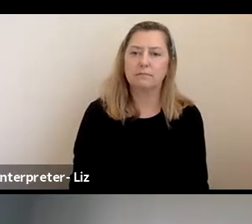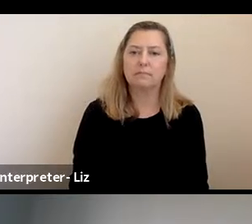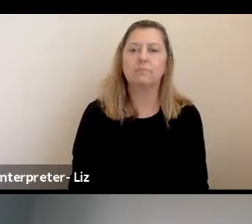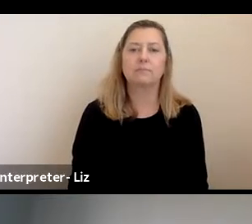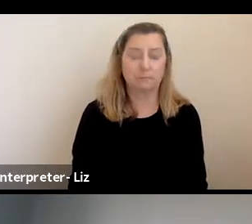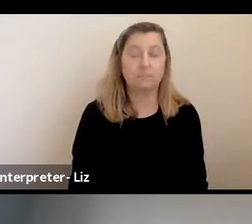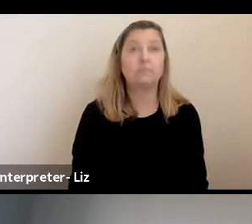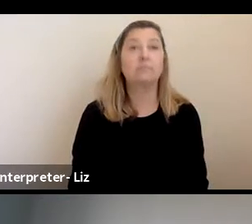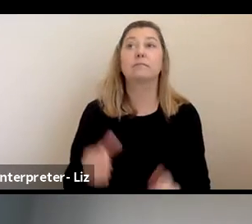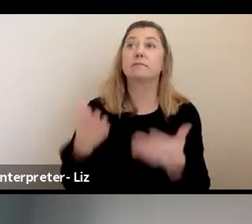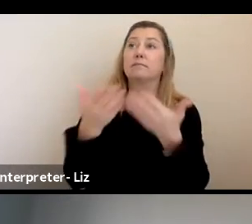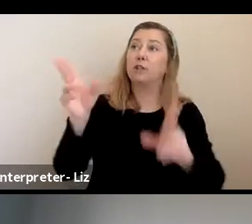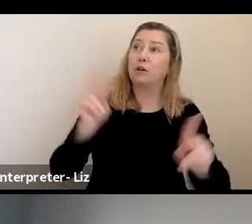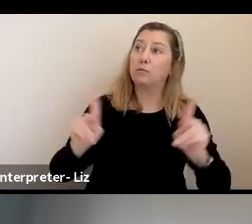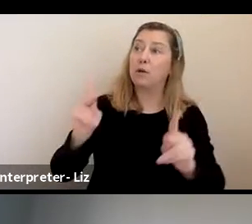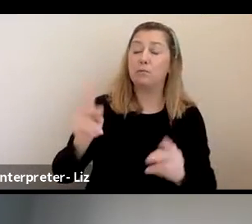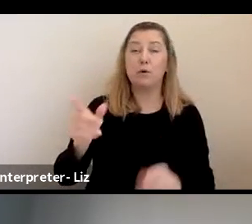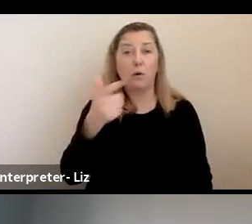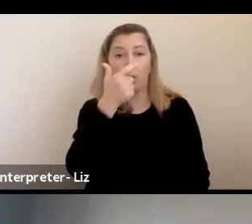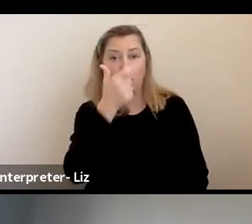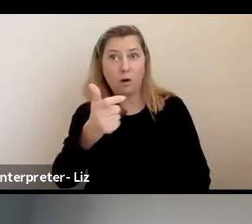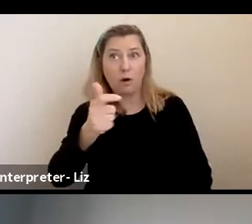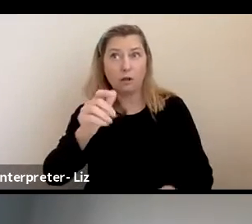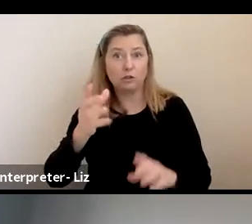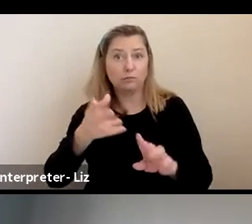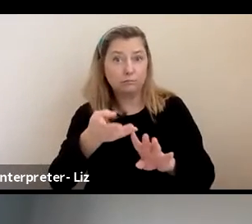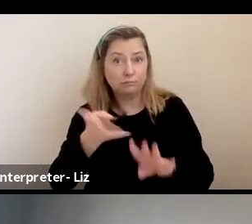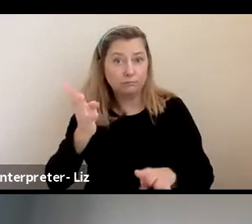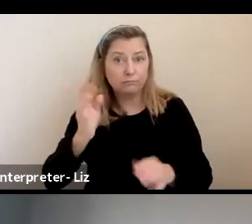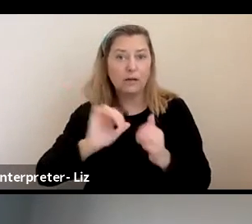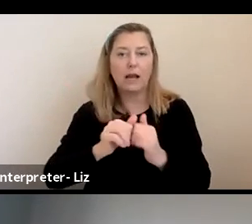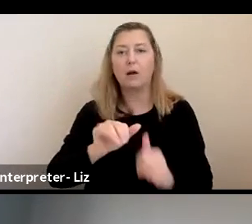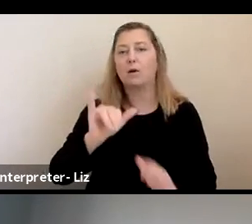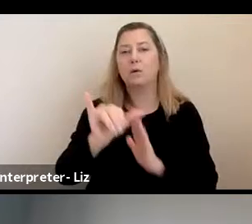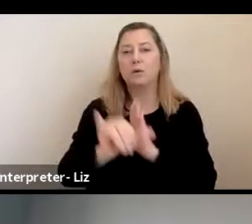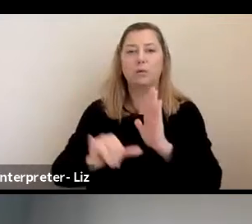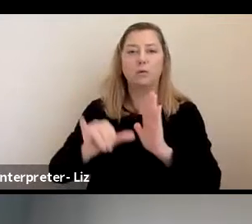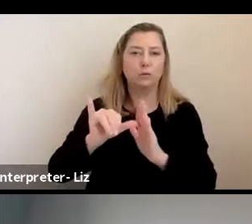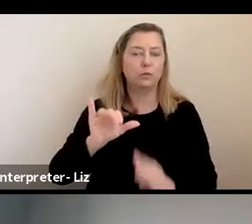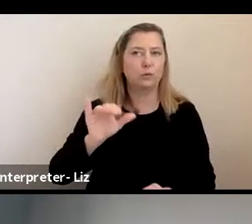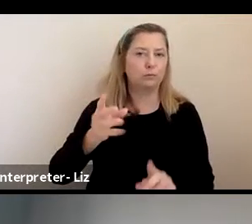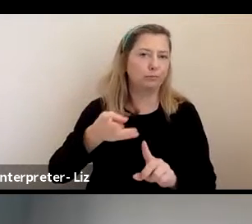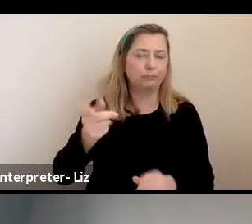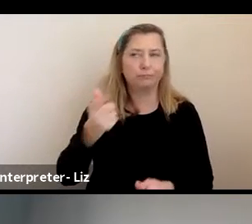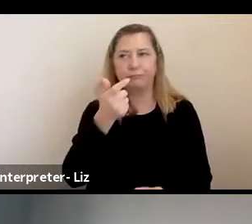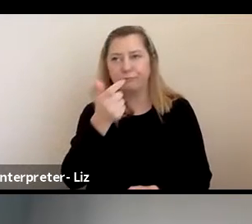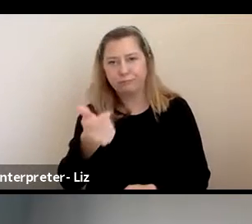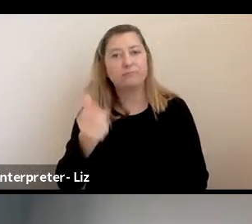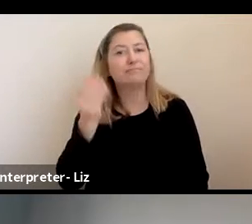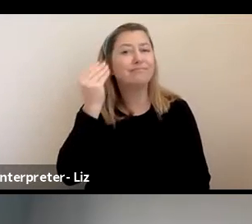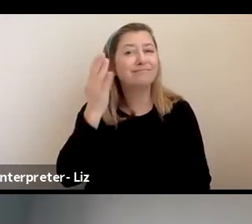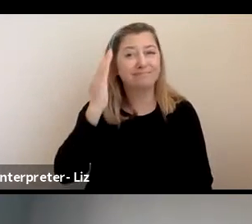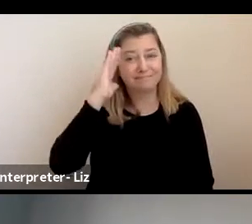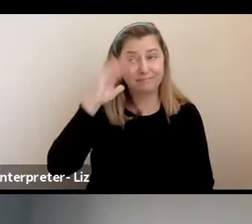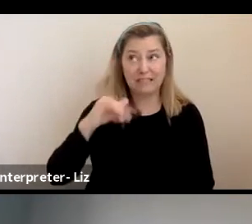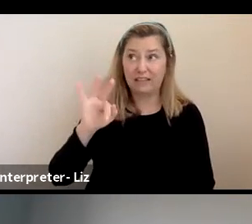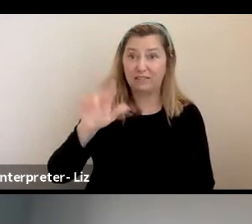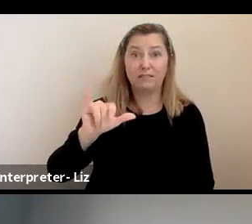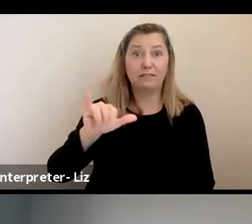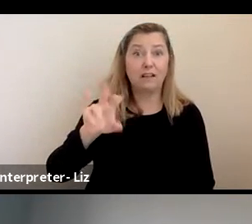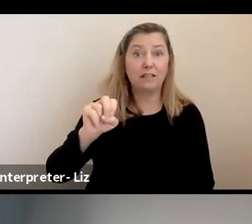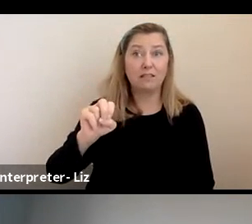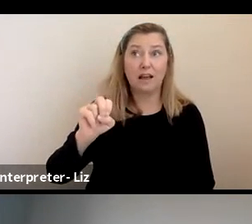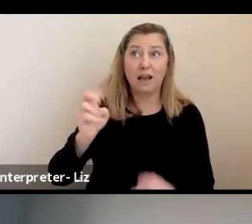Members of the public are able to live stream this meeting via the DARS YouTube page. Please be advised that if the live stream